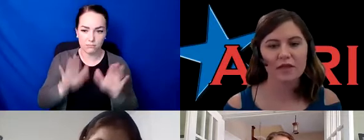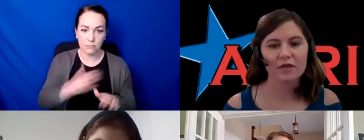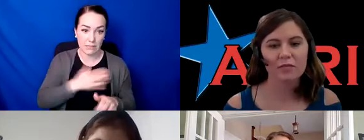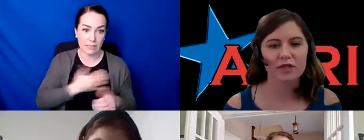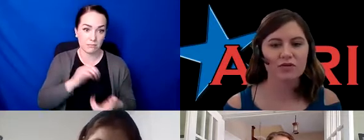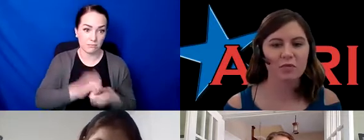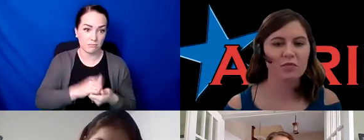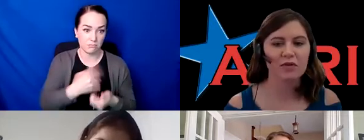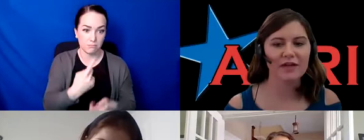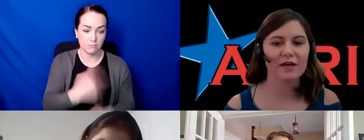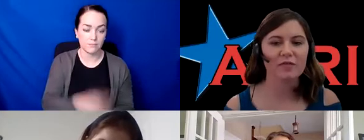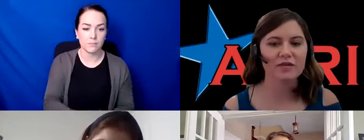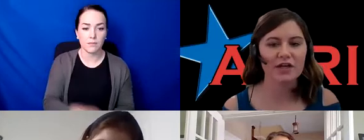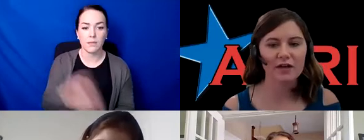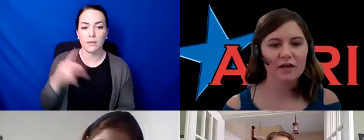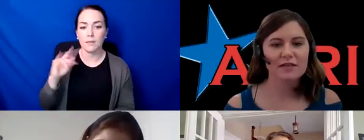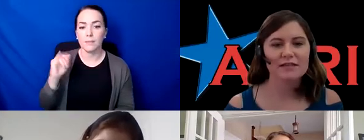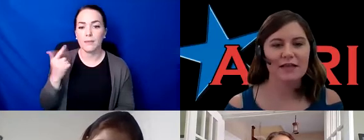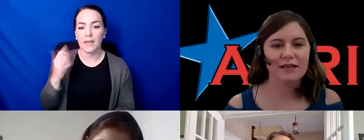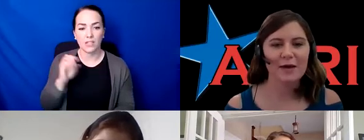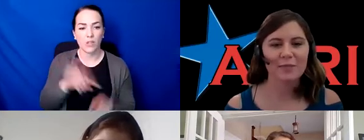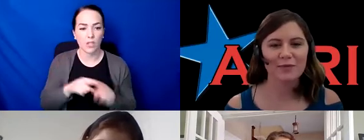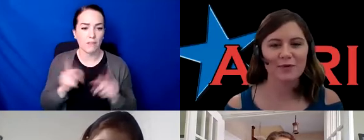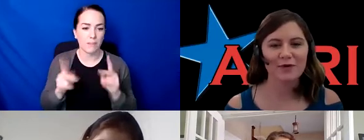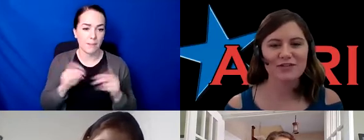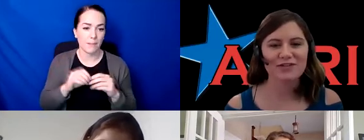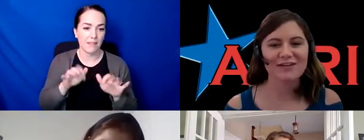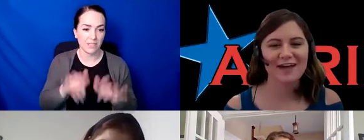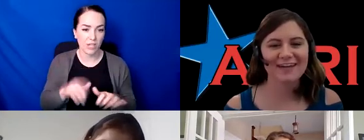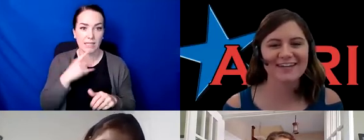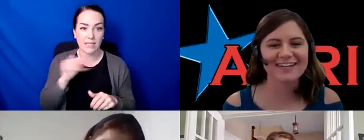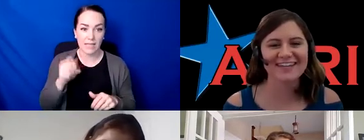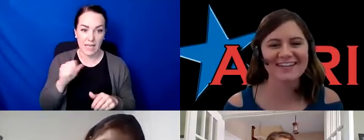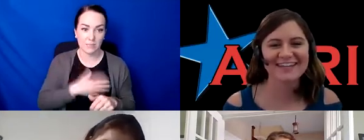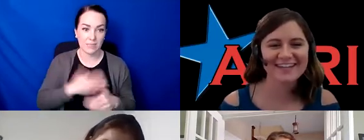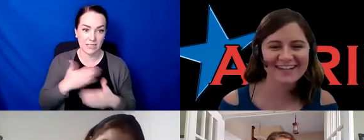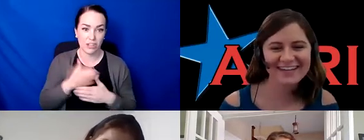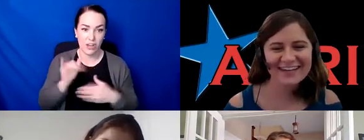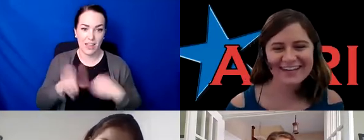Awesome. And Paige, you have people lining up in the chat saying, yep, you can go ahead and share that.